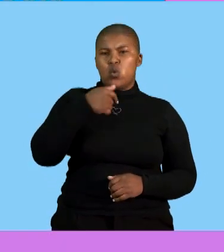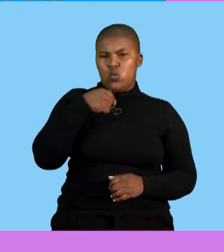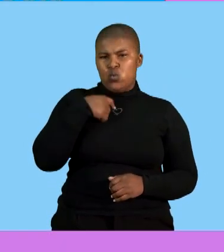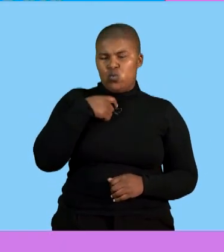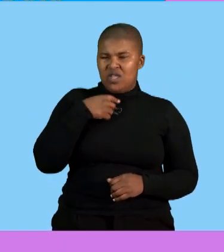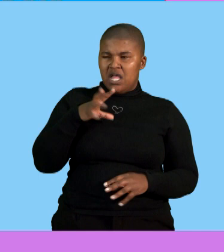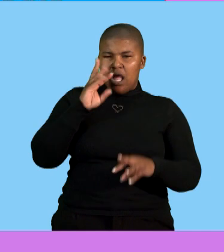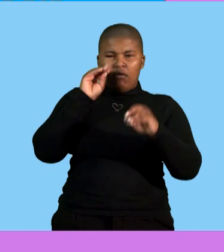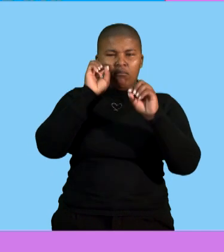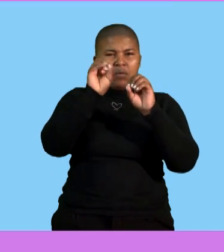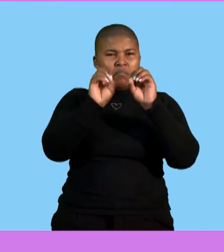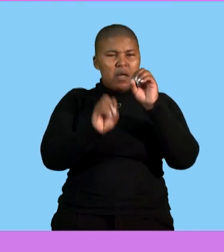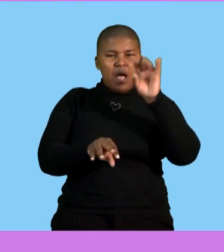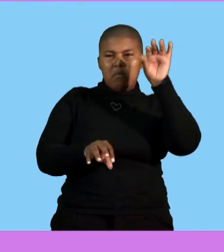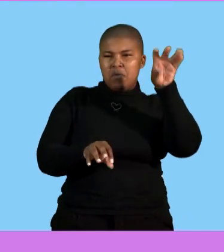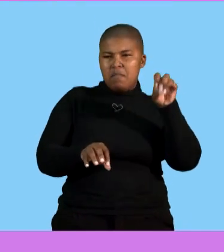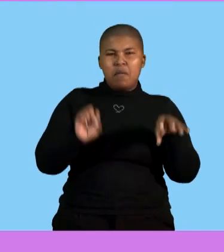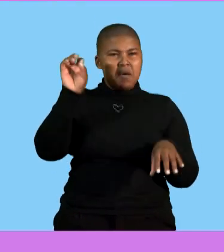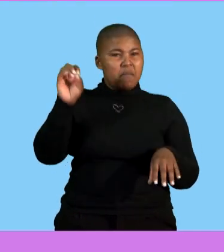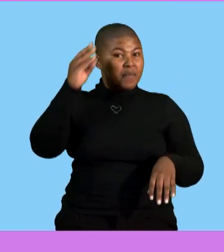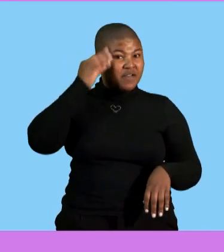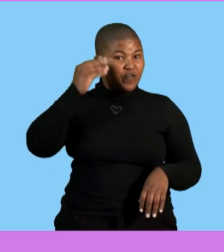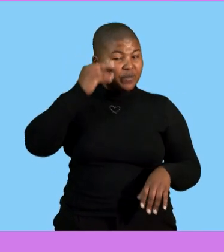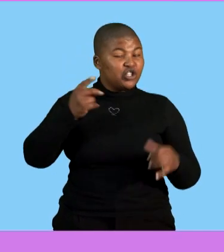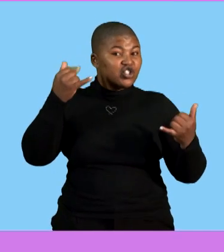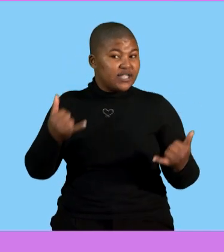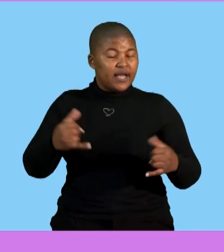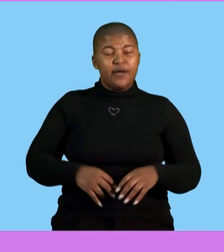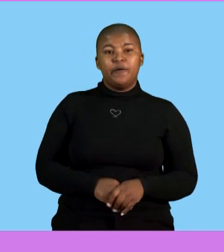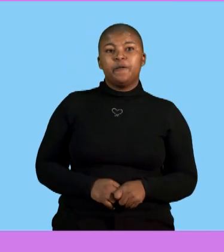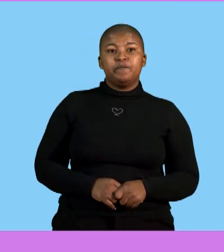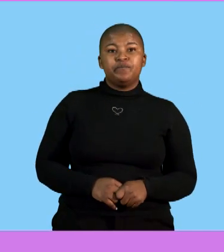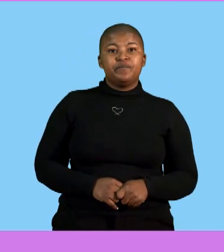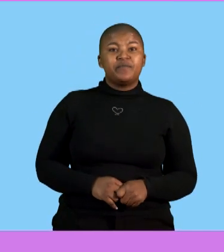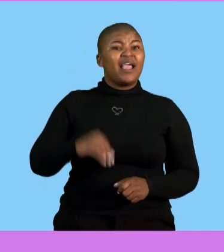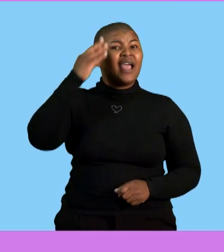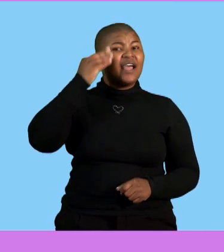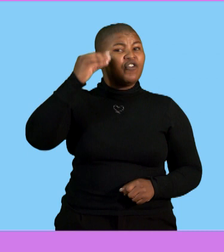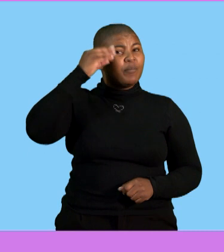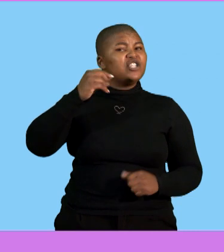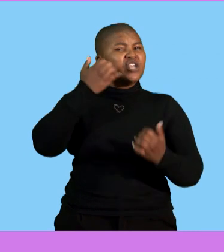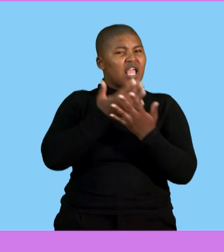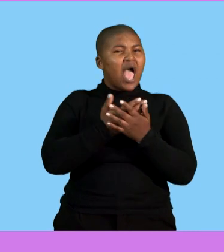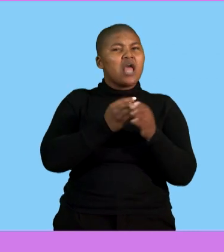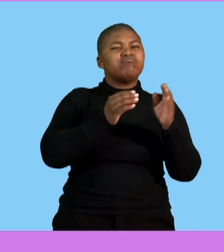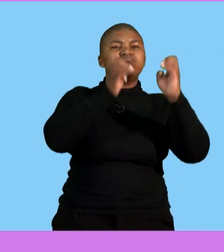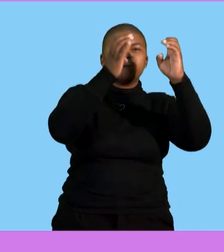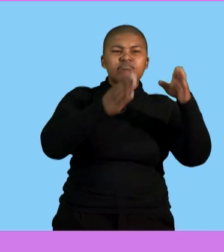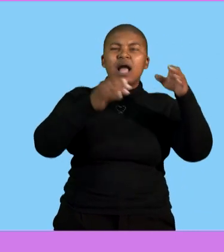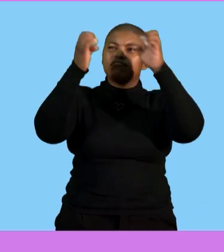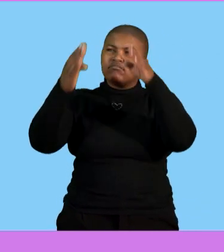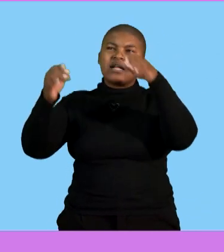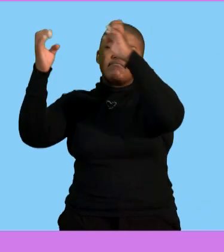sort data. Right, now data can be arranged as